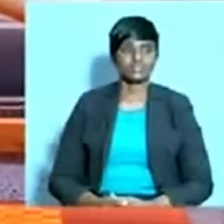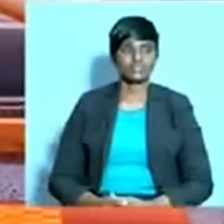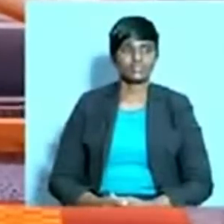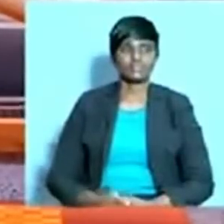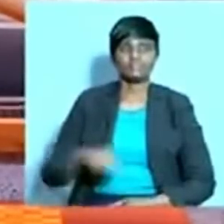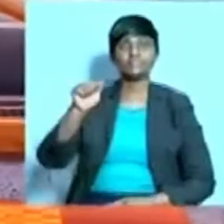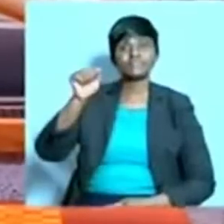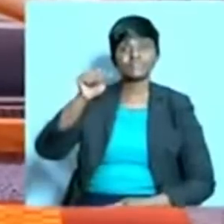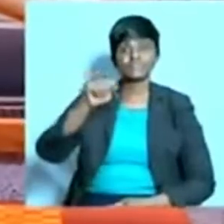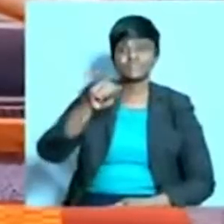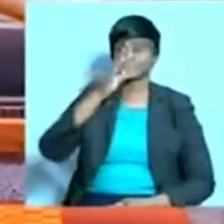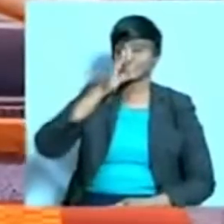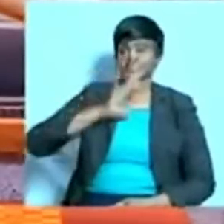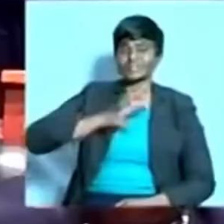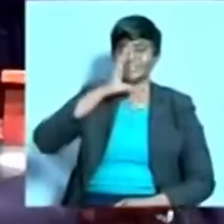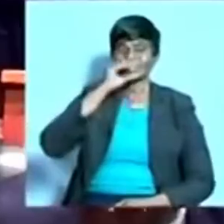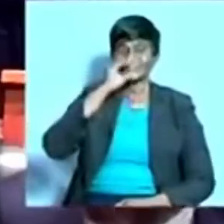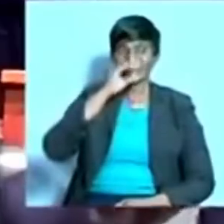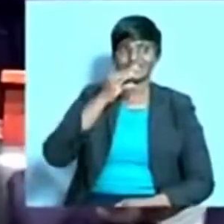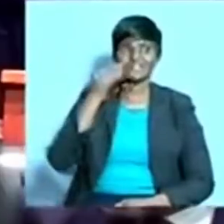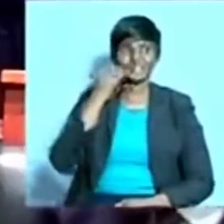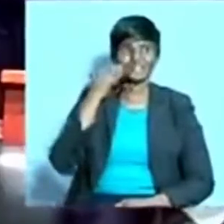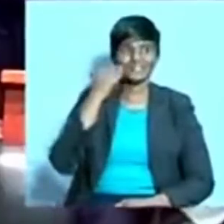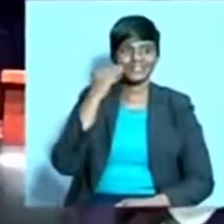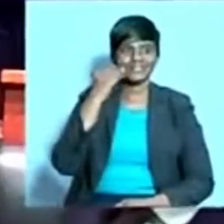Yes, it is, Madam Speaker.